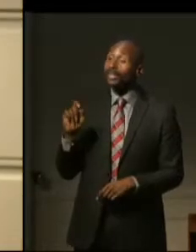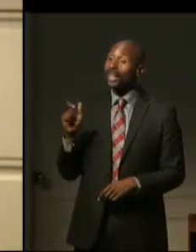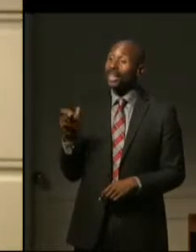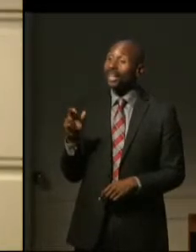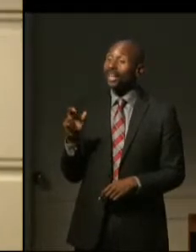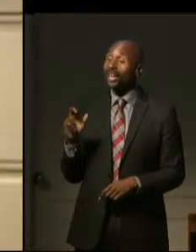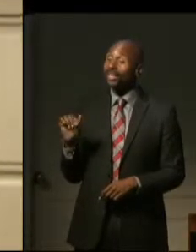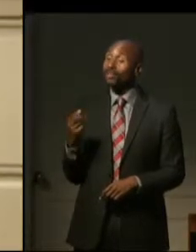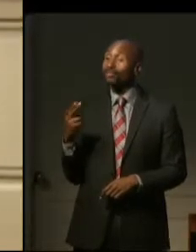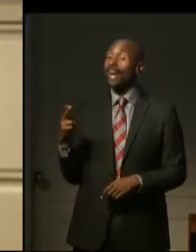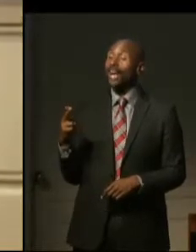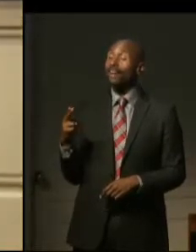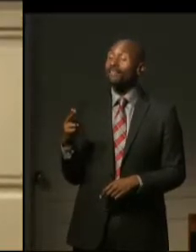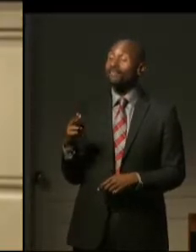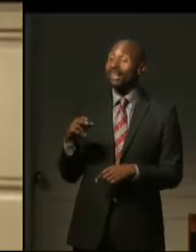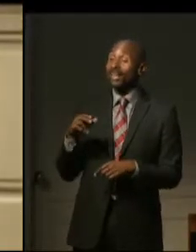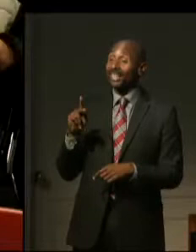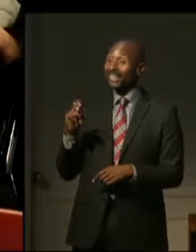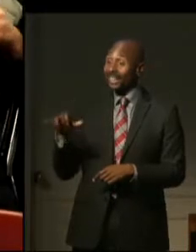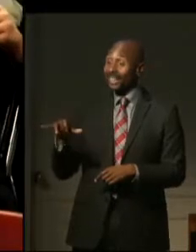telegraph? How about Morse code?